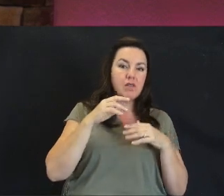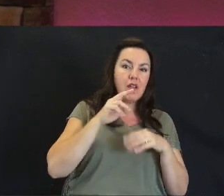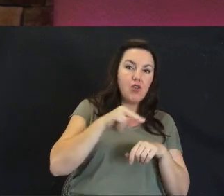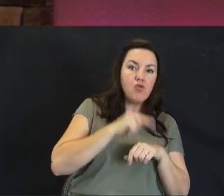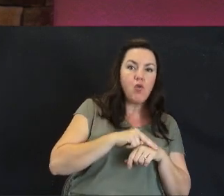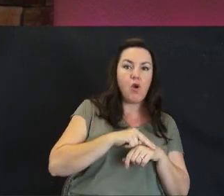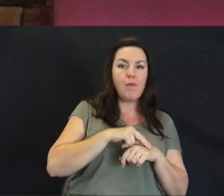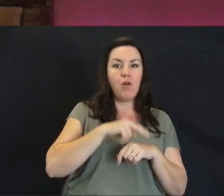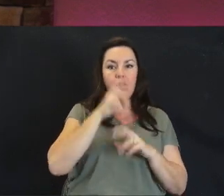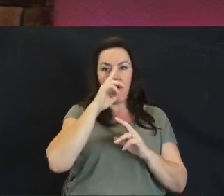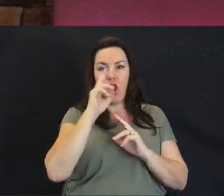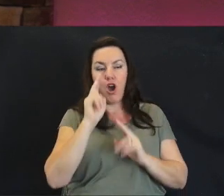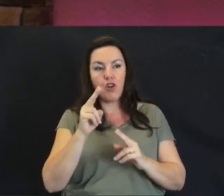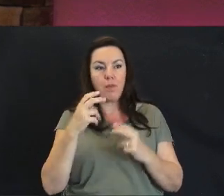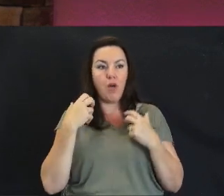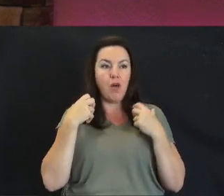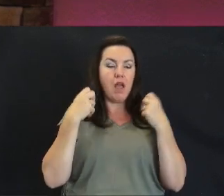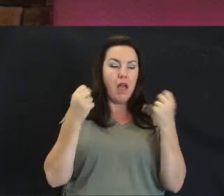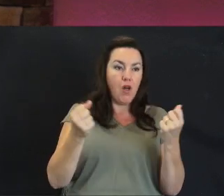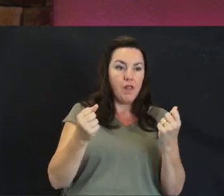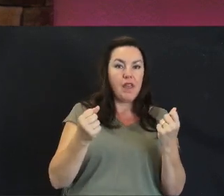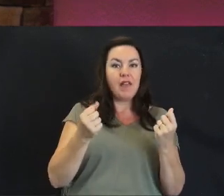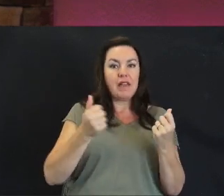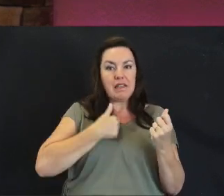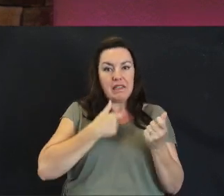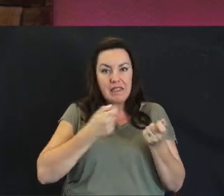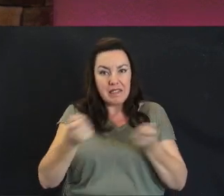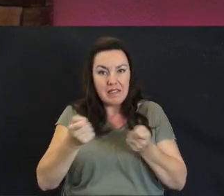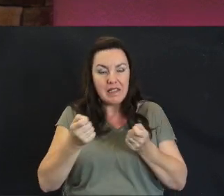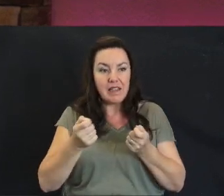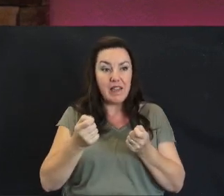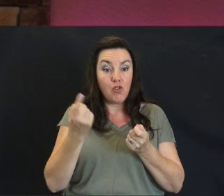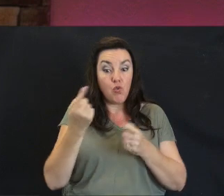Honorable Who could one day Take the reins And govern themselves